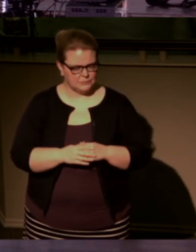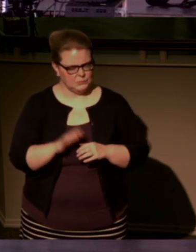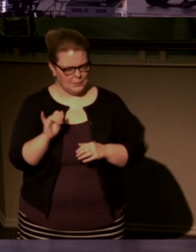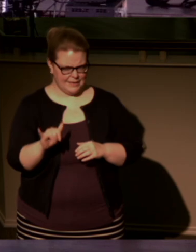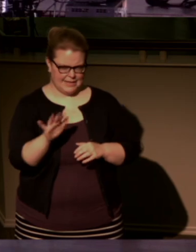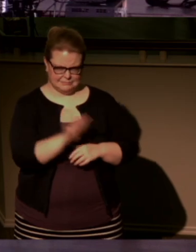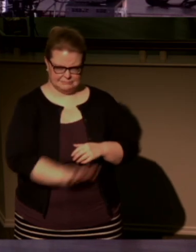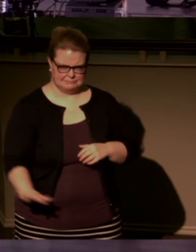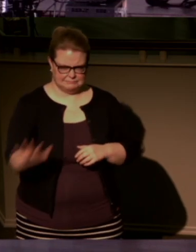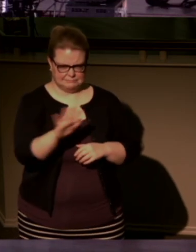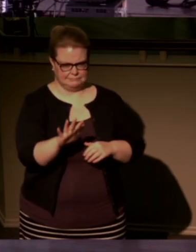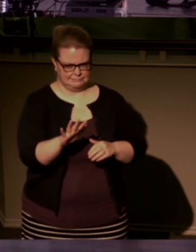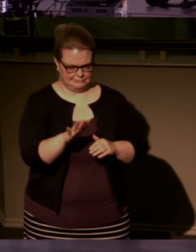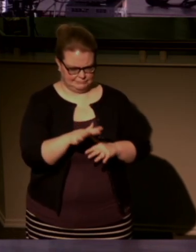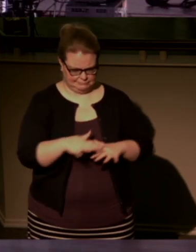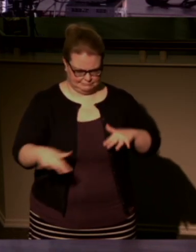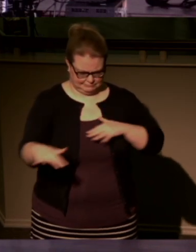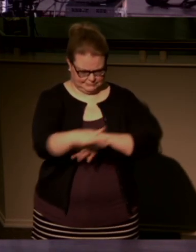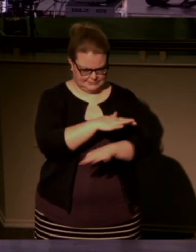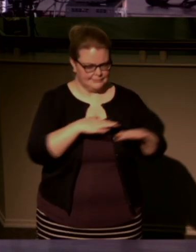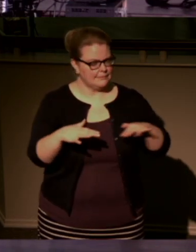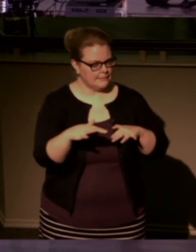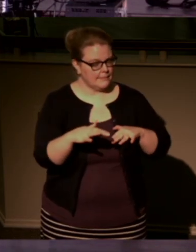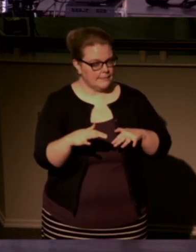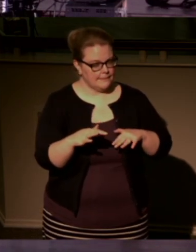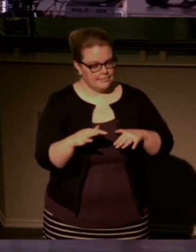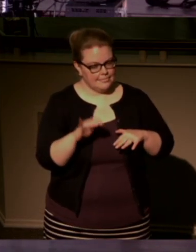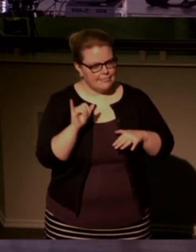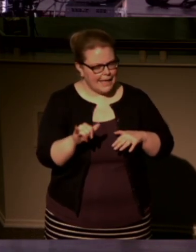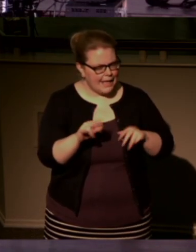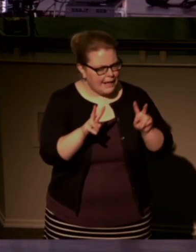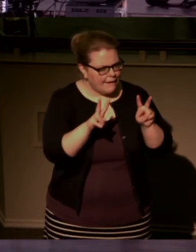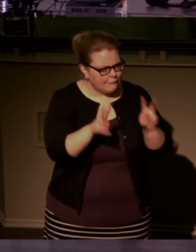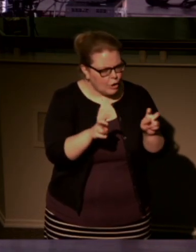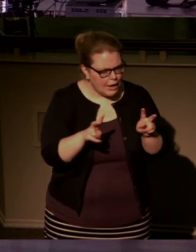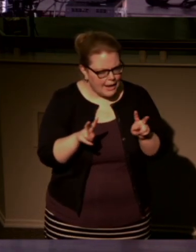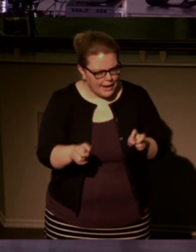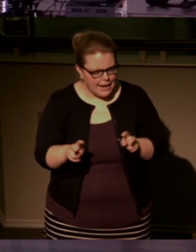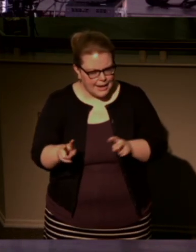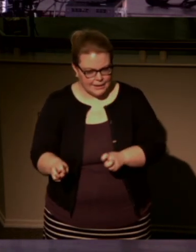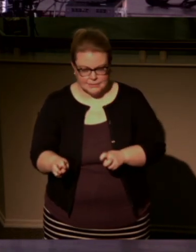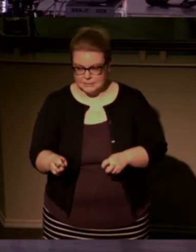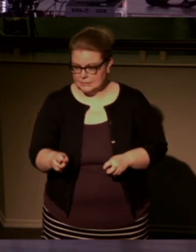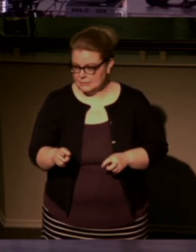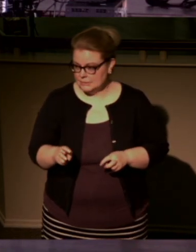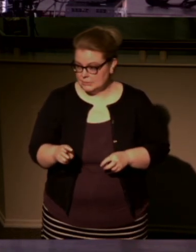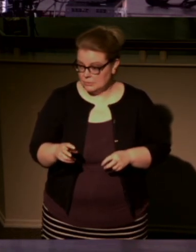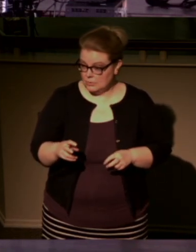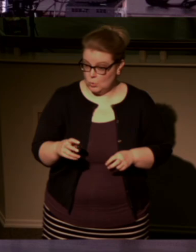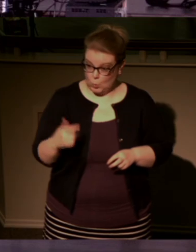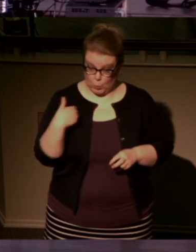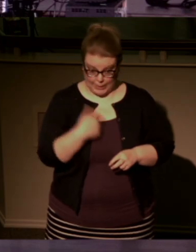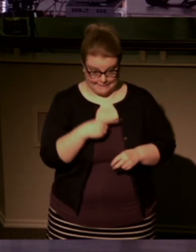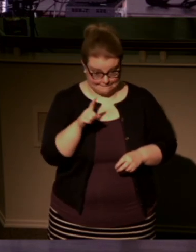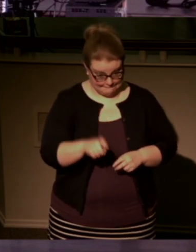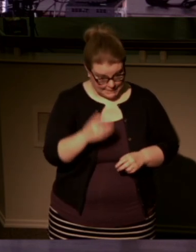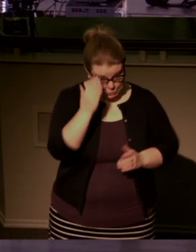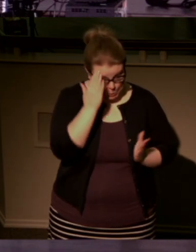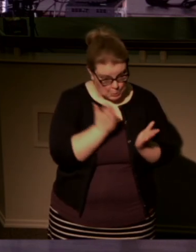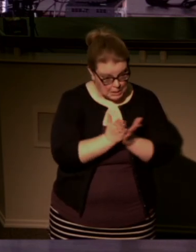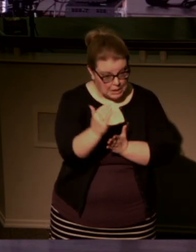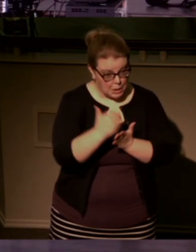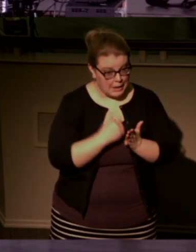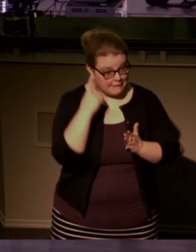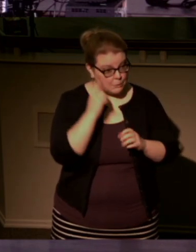geography. One, those little phrases are unnecessary for us to get the general picture. And in most